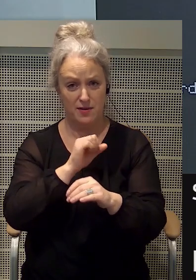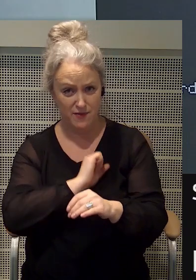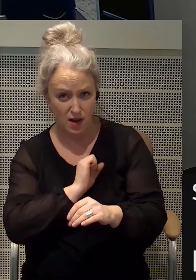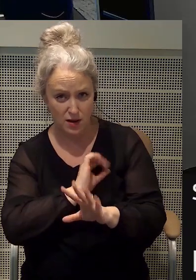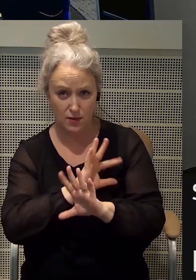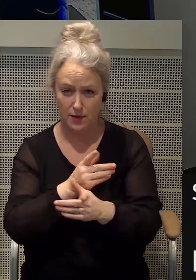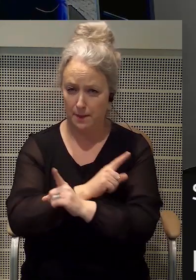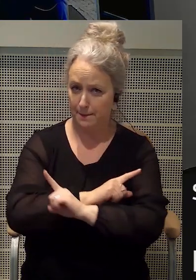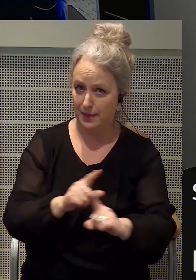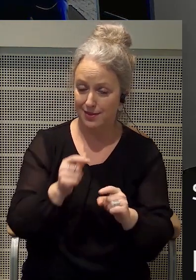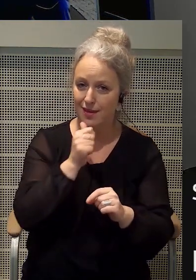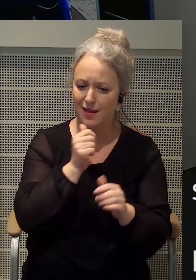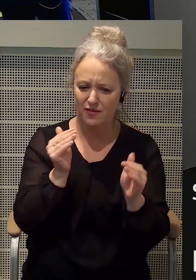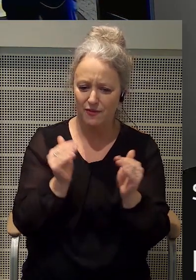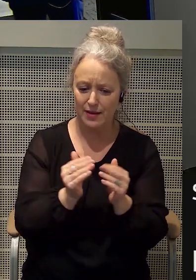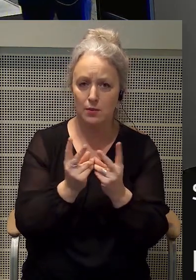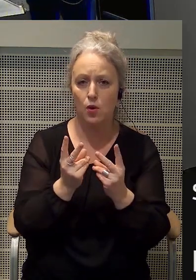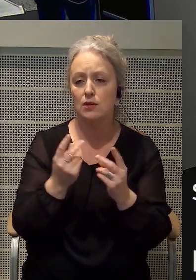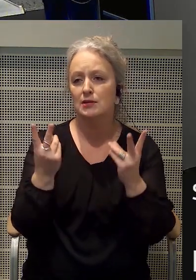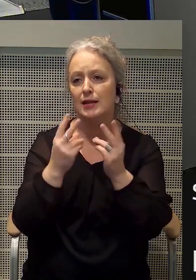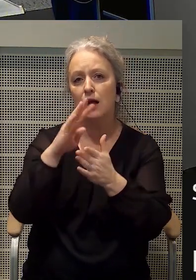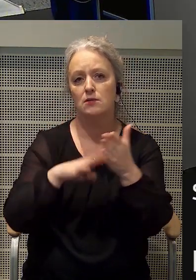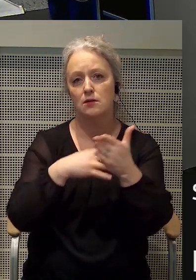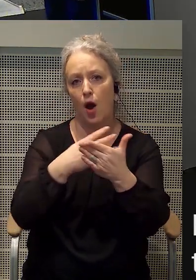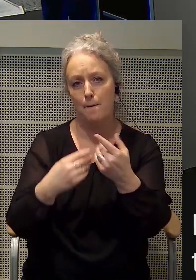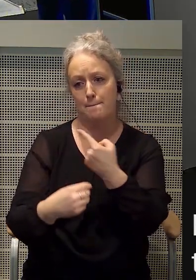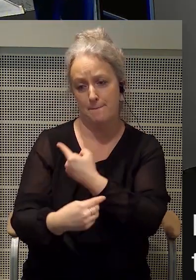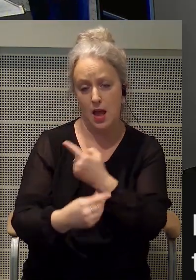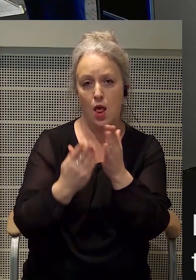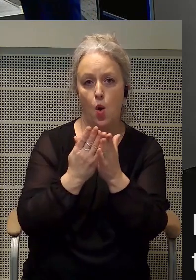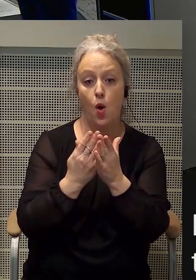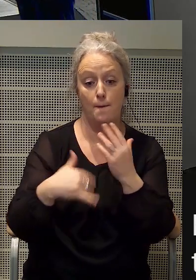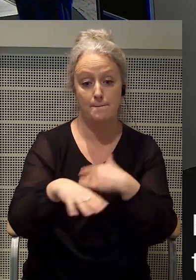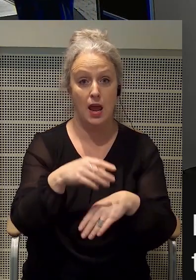need all medicines? Estonia is small.